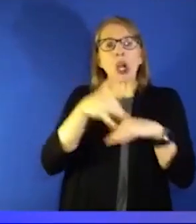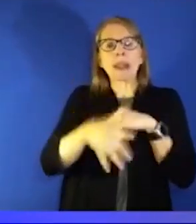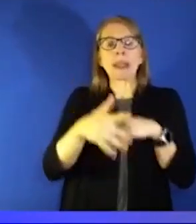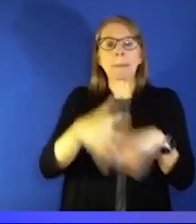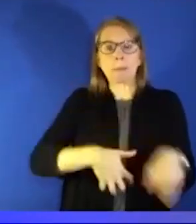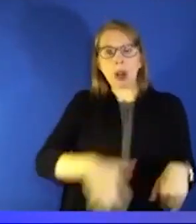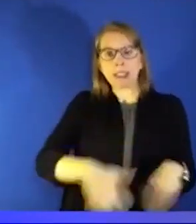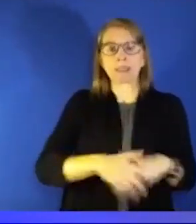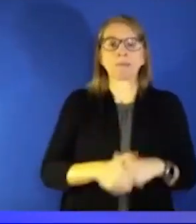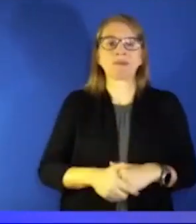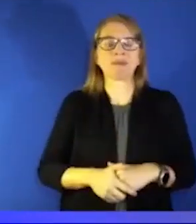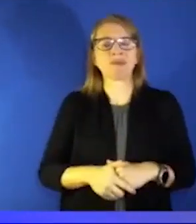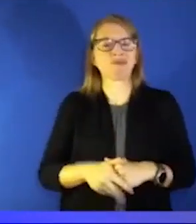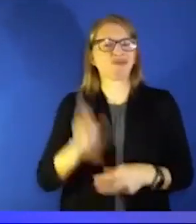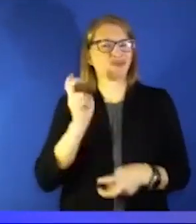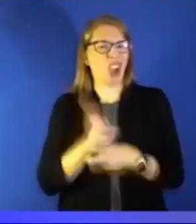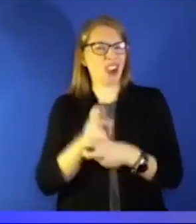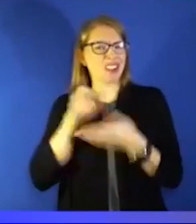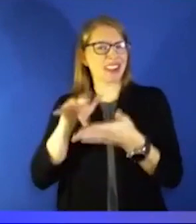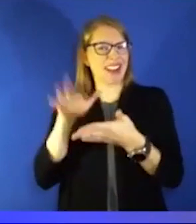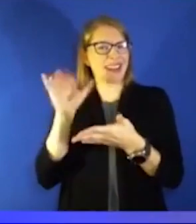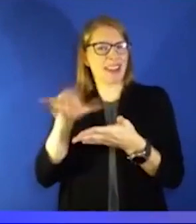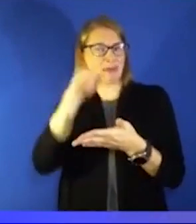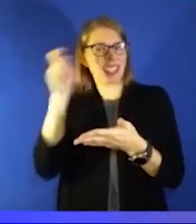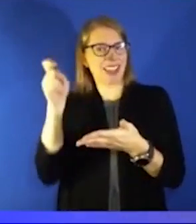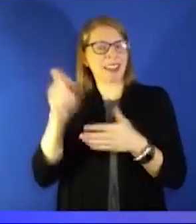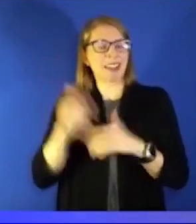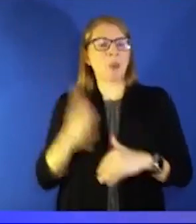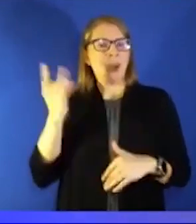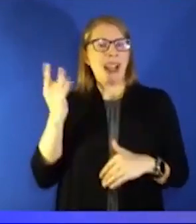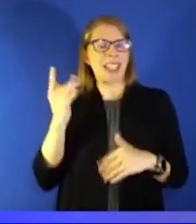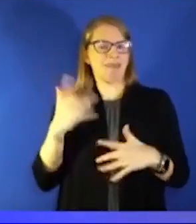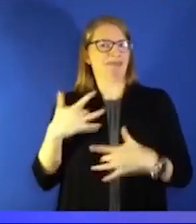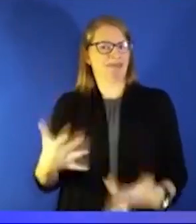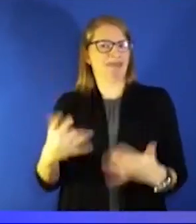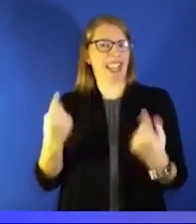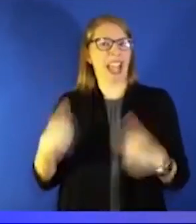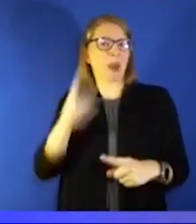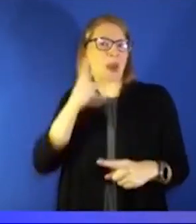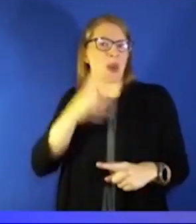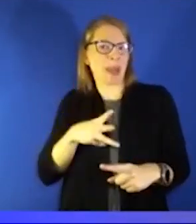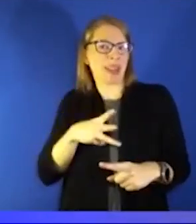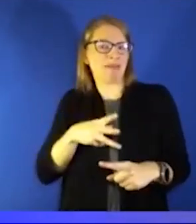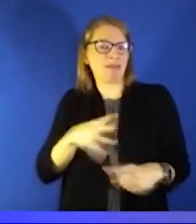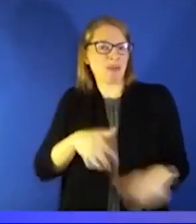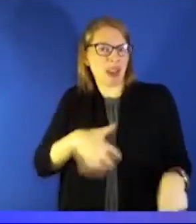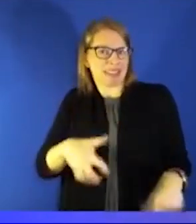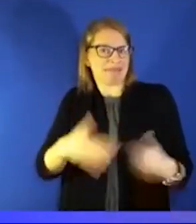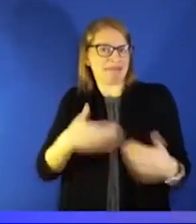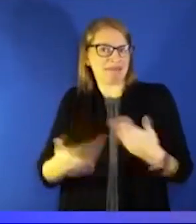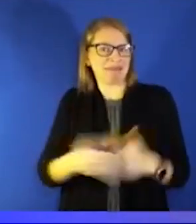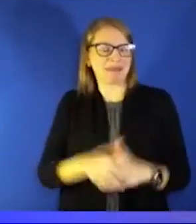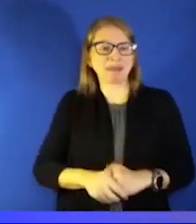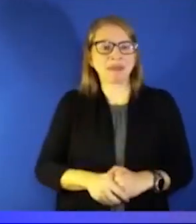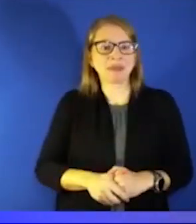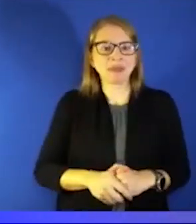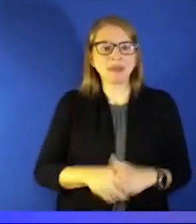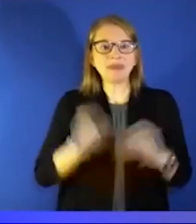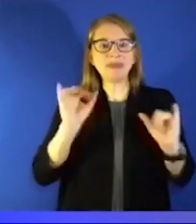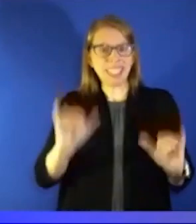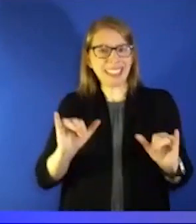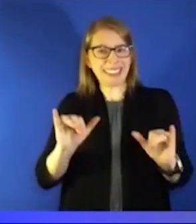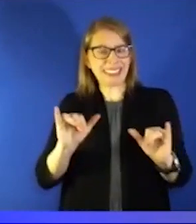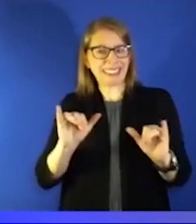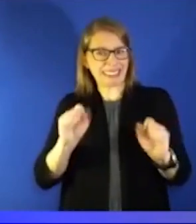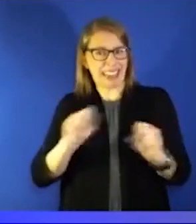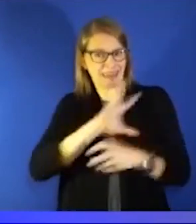hard thing to study, because it's very common anyway, plus it can be part of a normal pregnancy. So